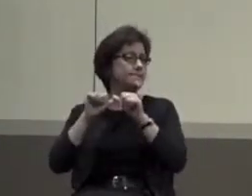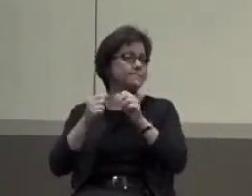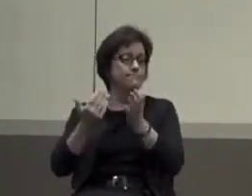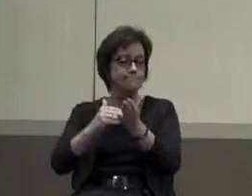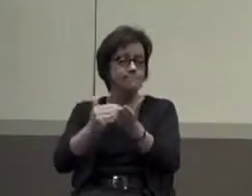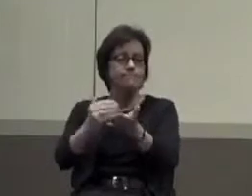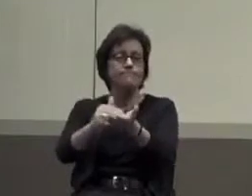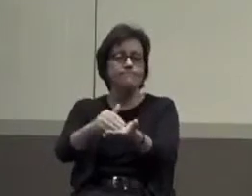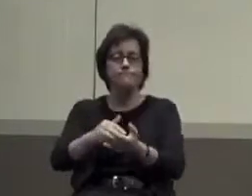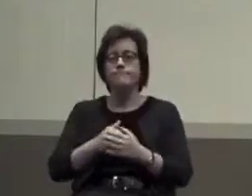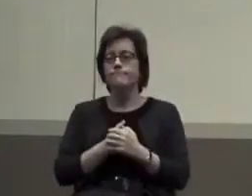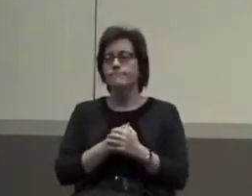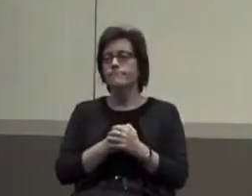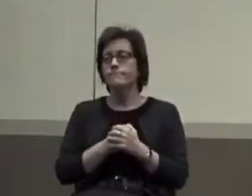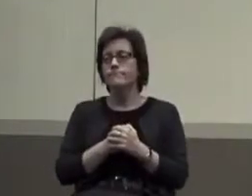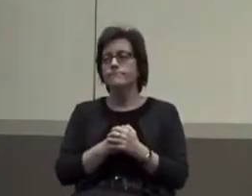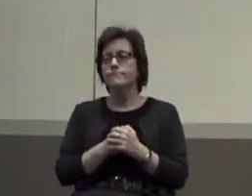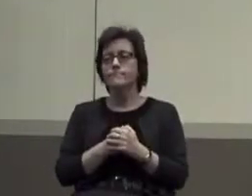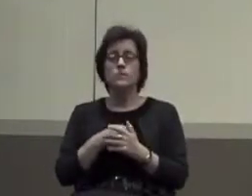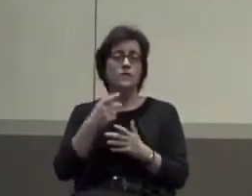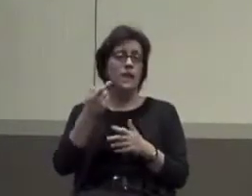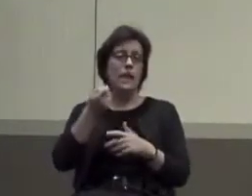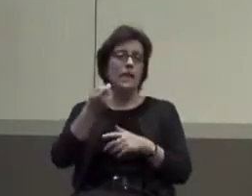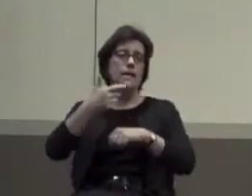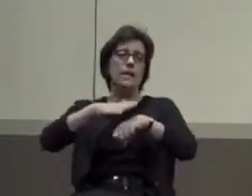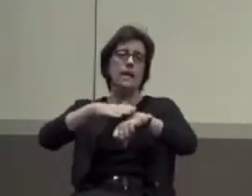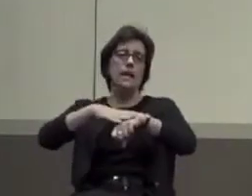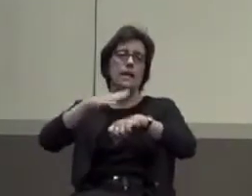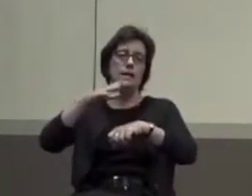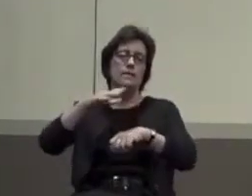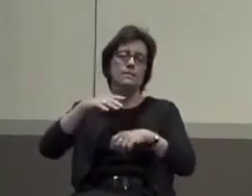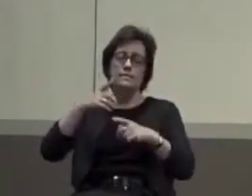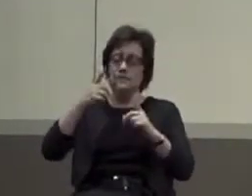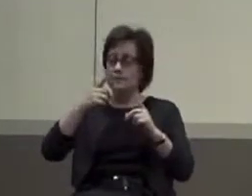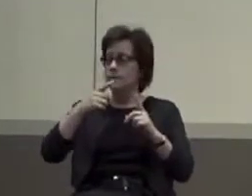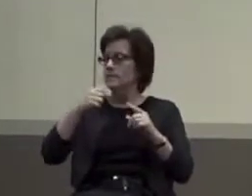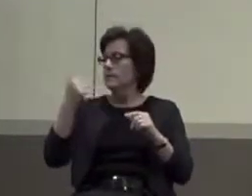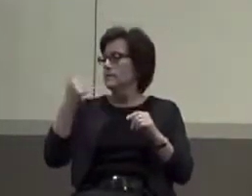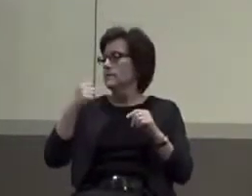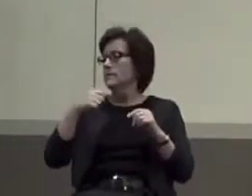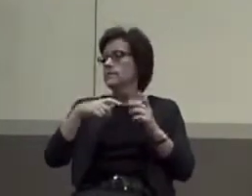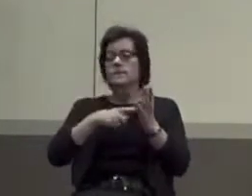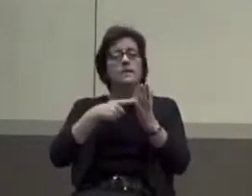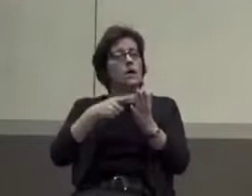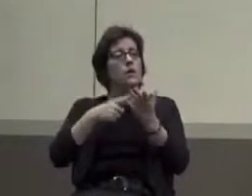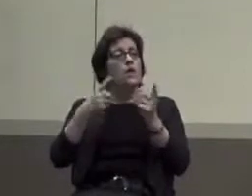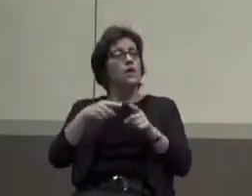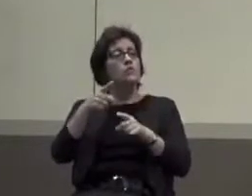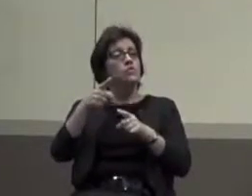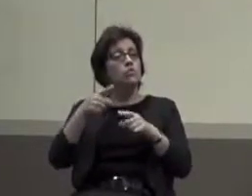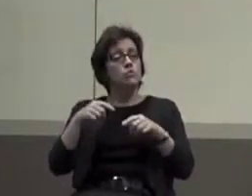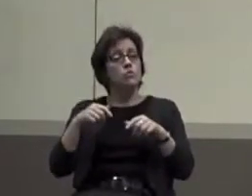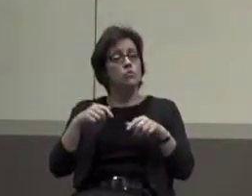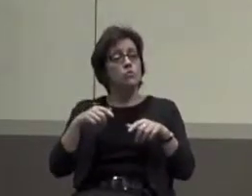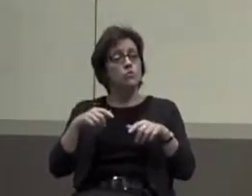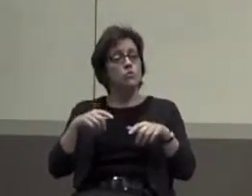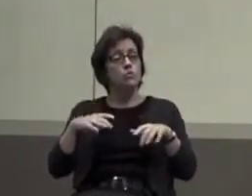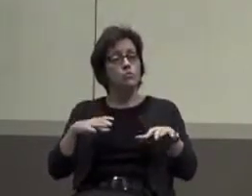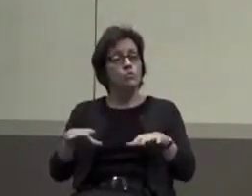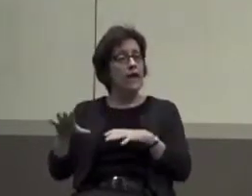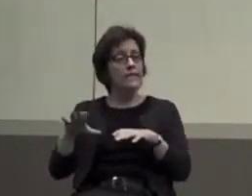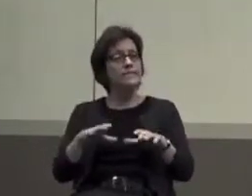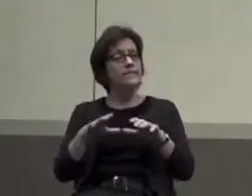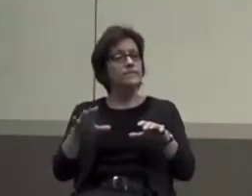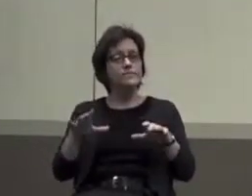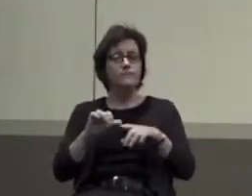With a little bit of a caveat, which is sometimes when you're practicing behaviors, so for example,